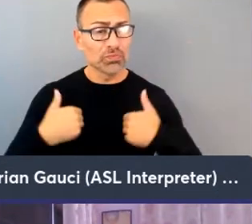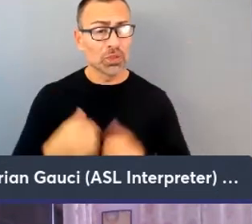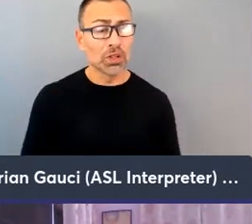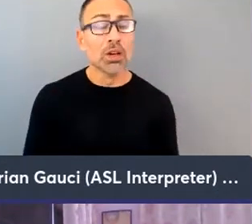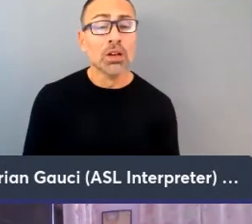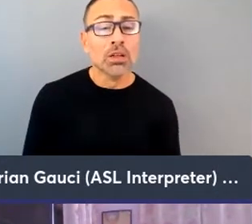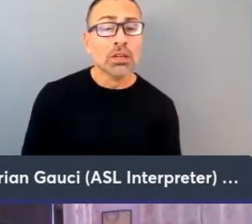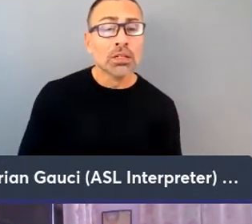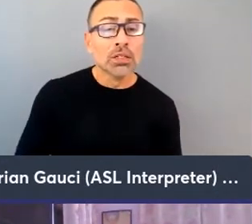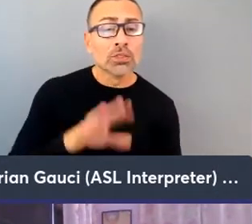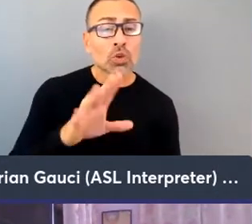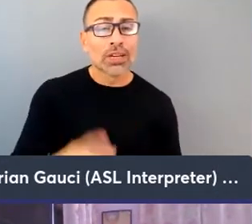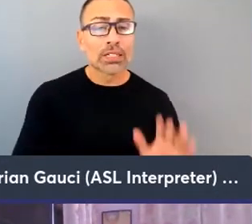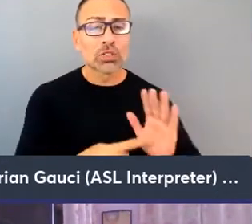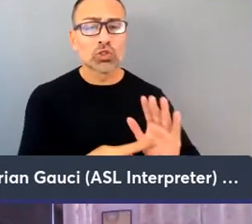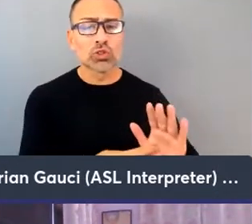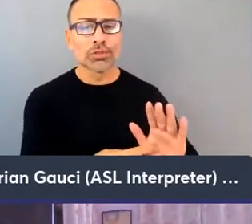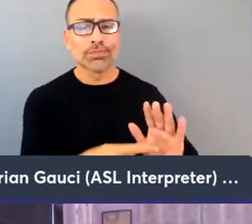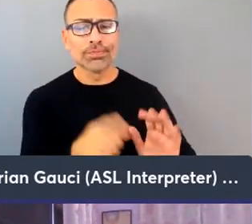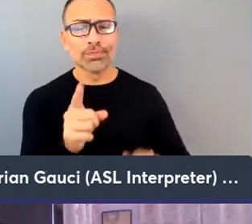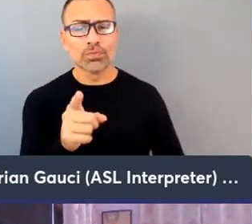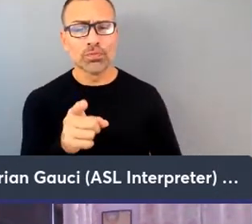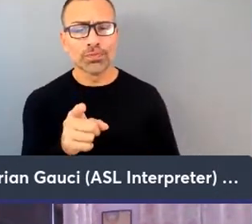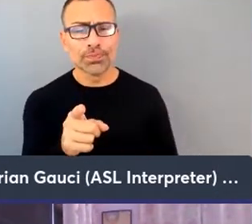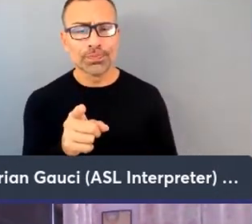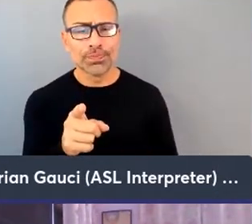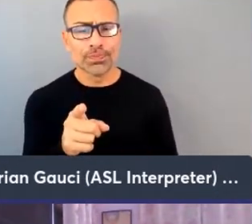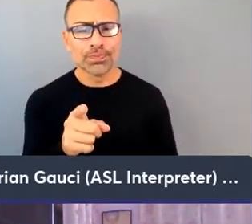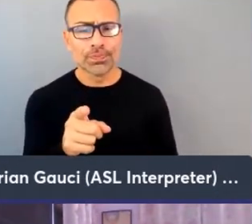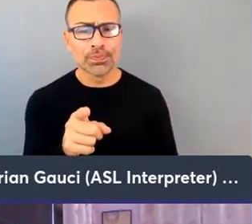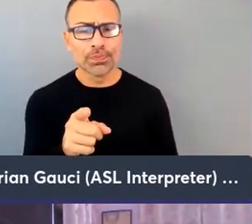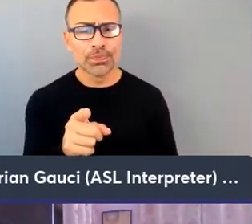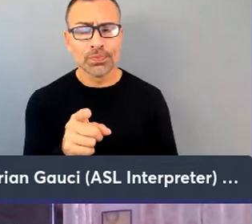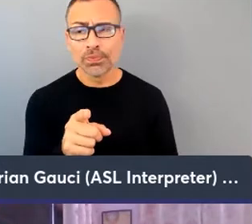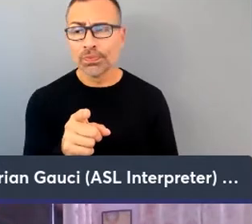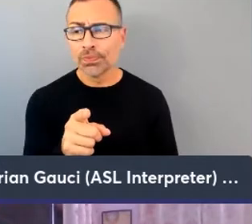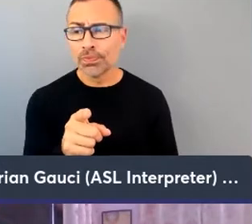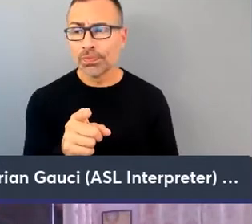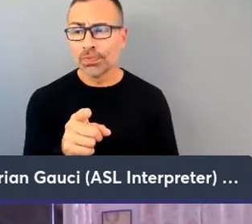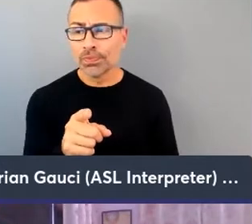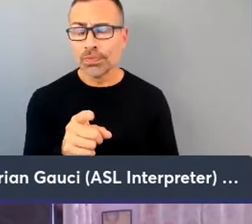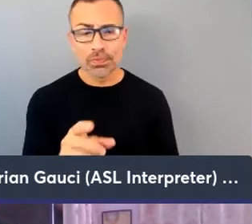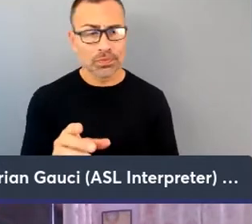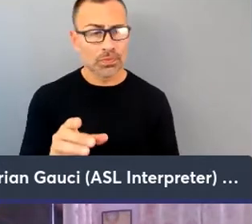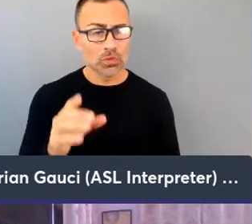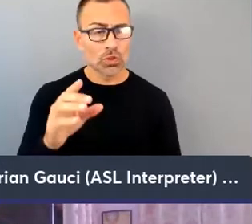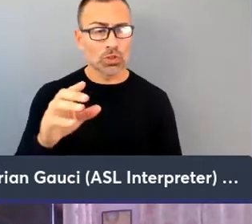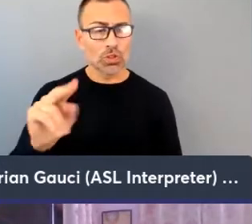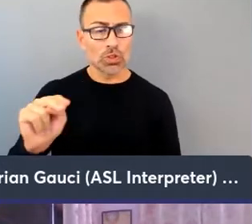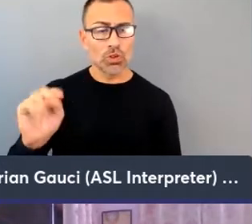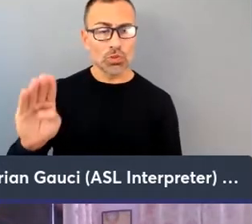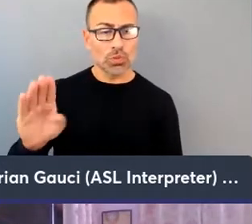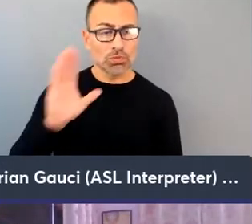here is I will open the notebook.